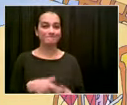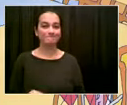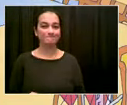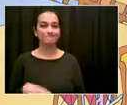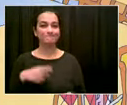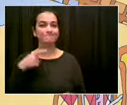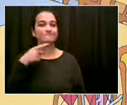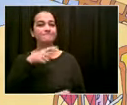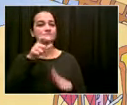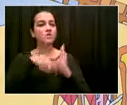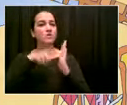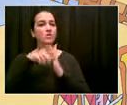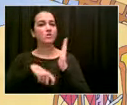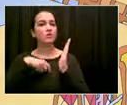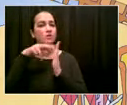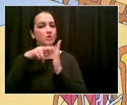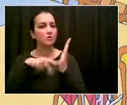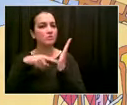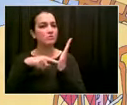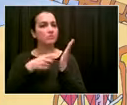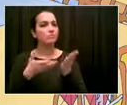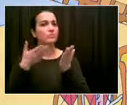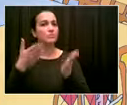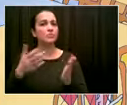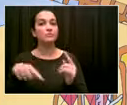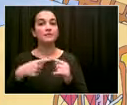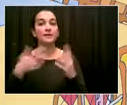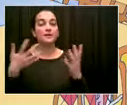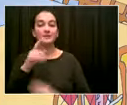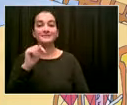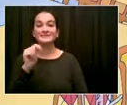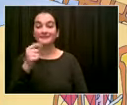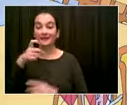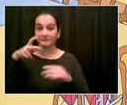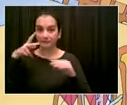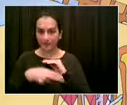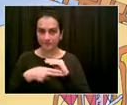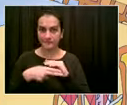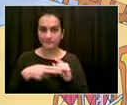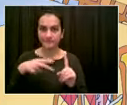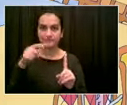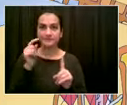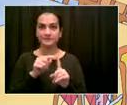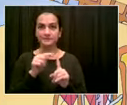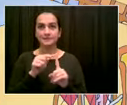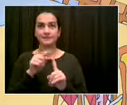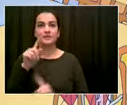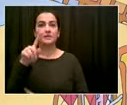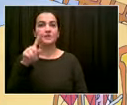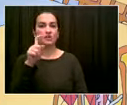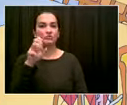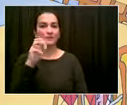break that the developer Longfellow would get for as part of this